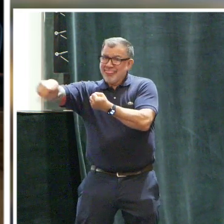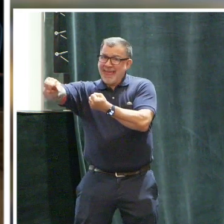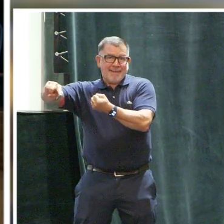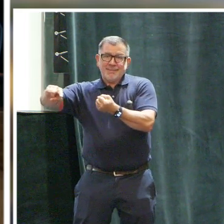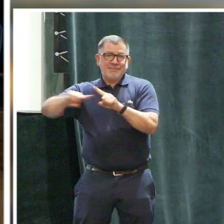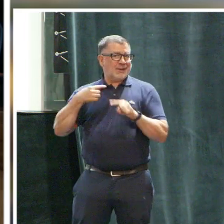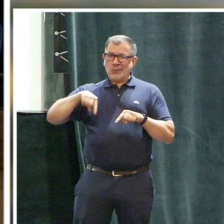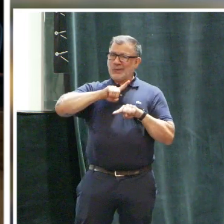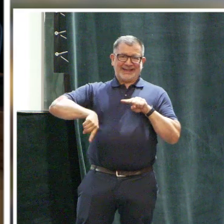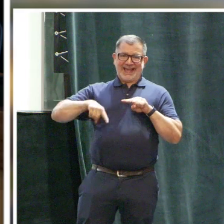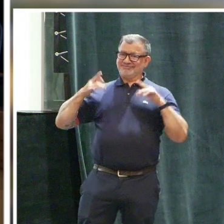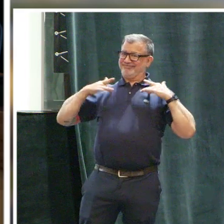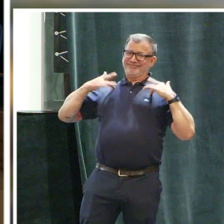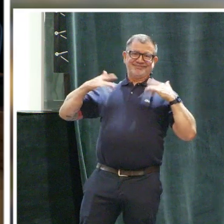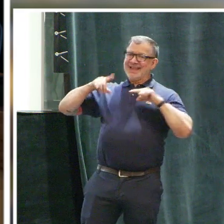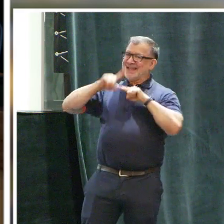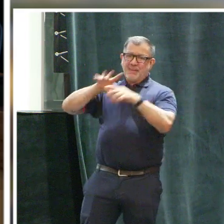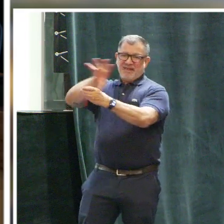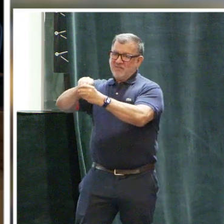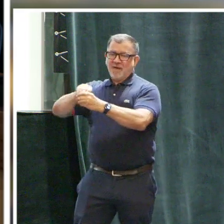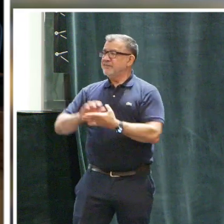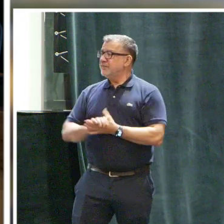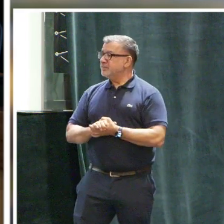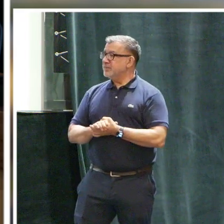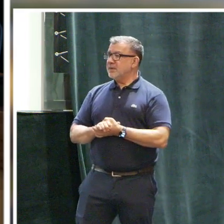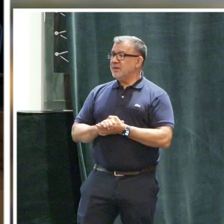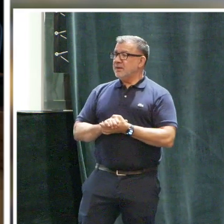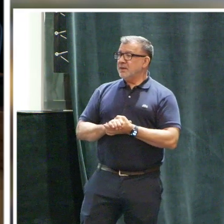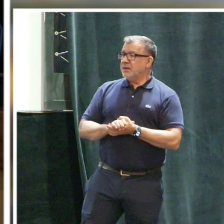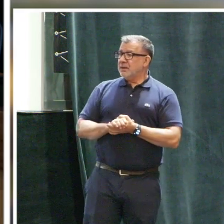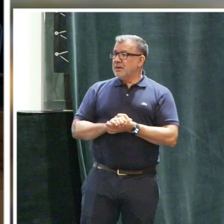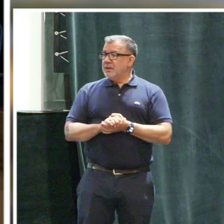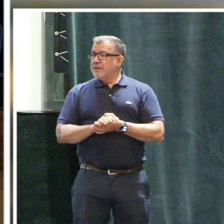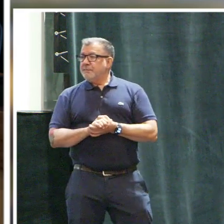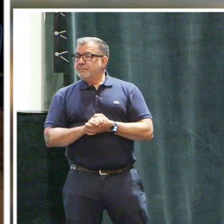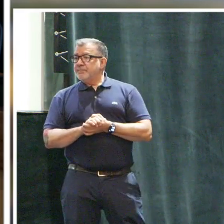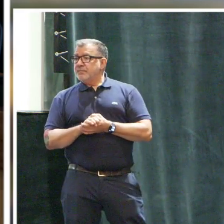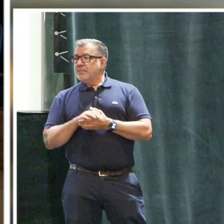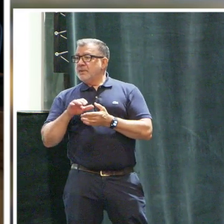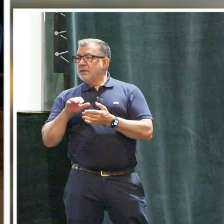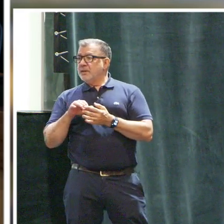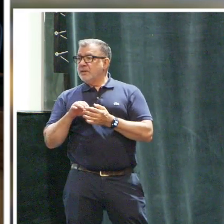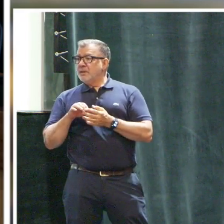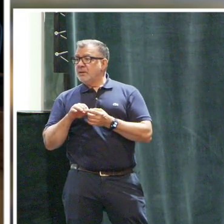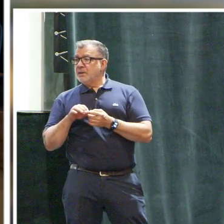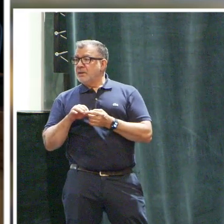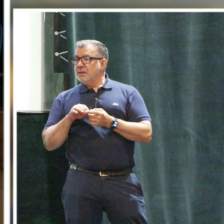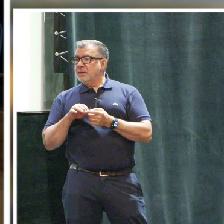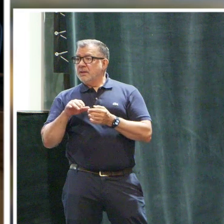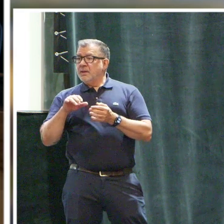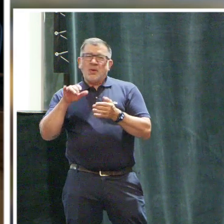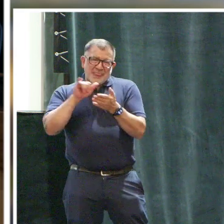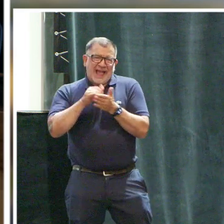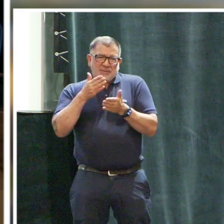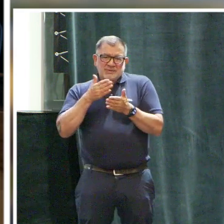process. Thank you. It's not exactly what I was asking. I would look for a little bit more of actually what your vision would be in